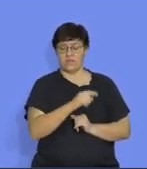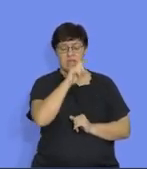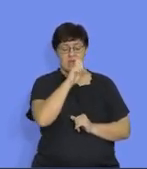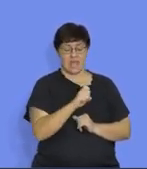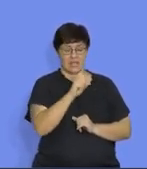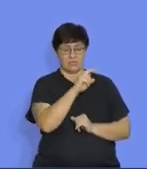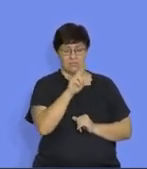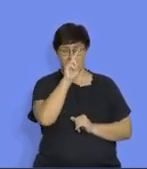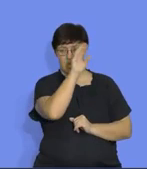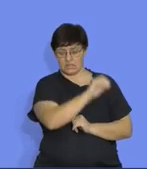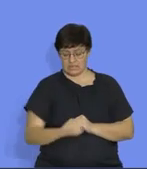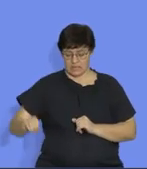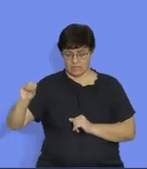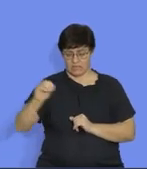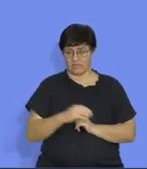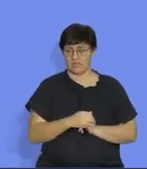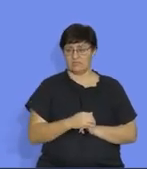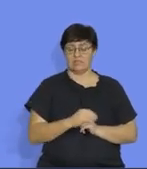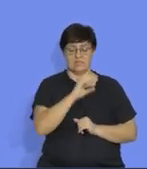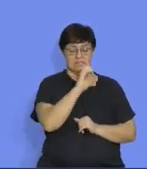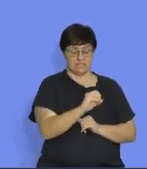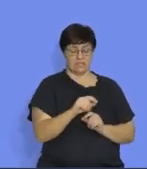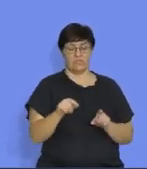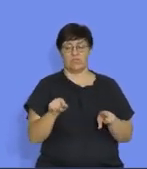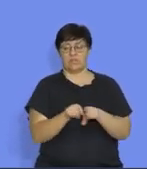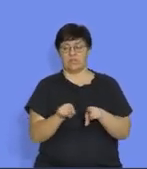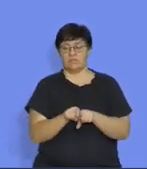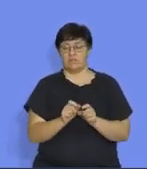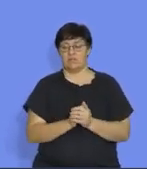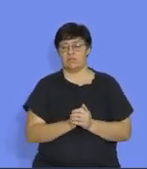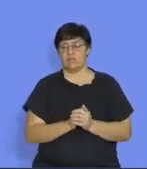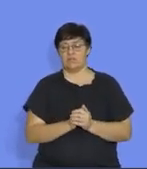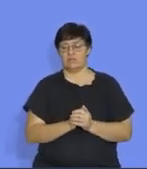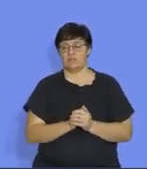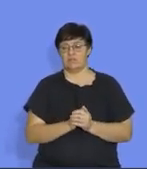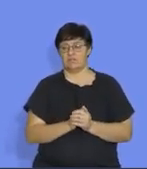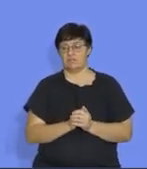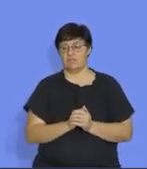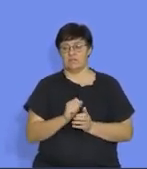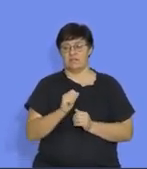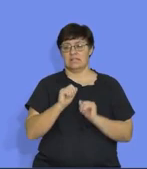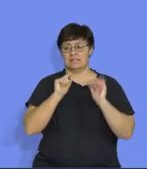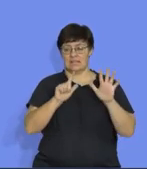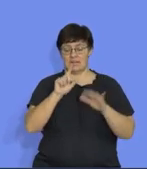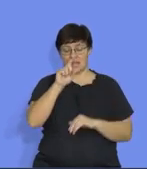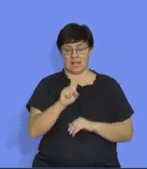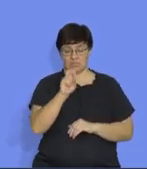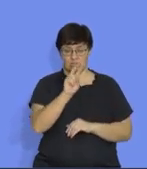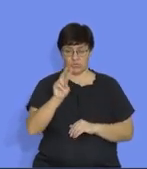x squared over to the right-hand side. So I'm going to have 0 is equal to 7x